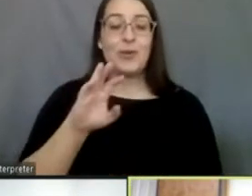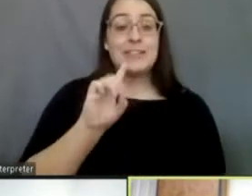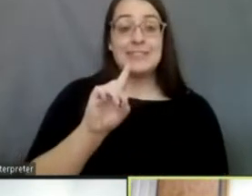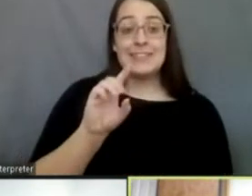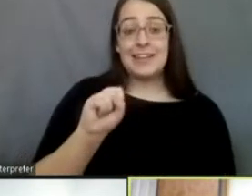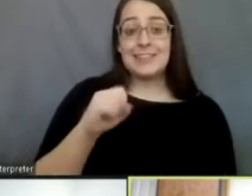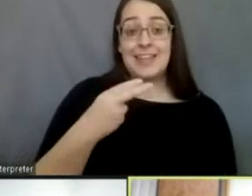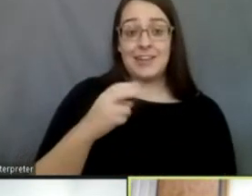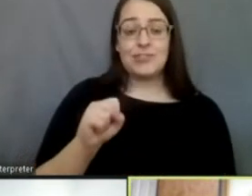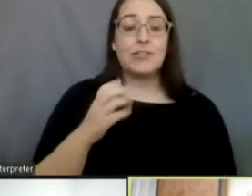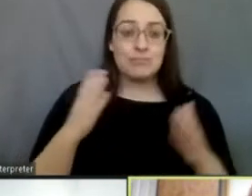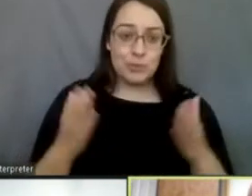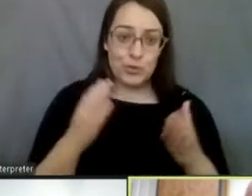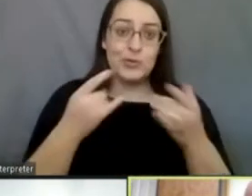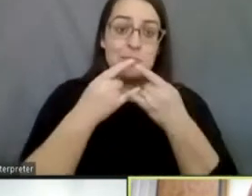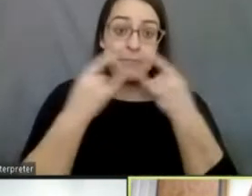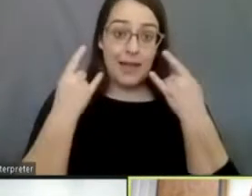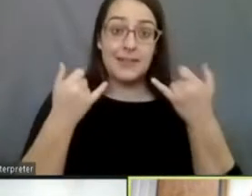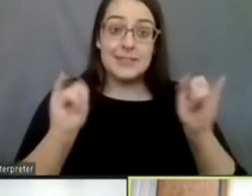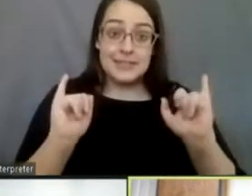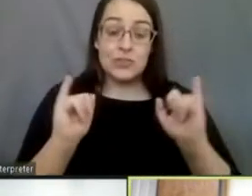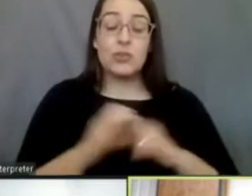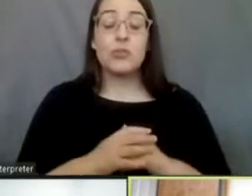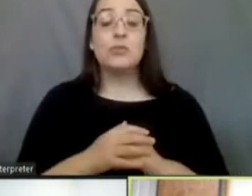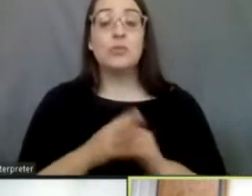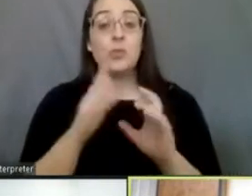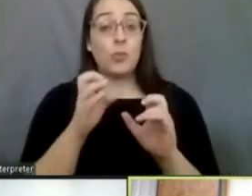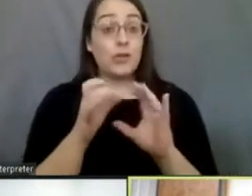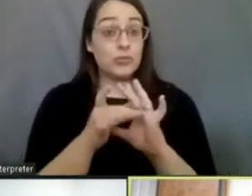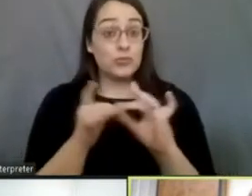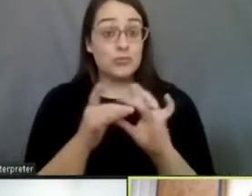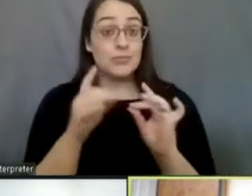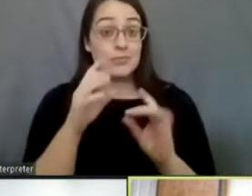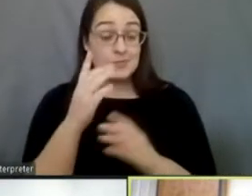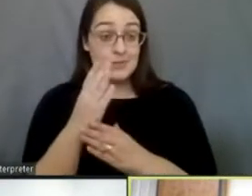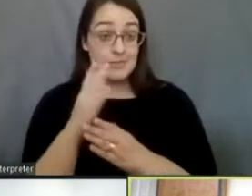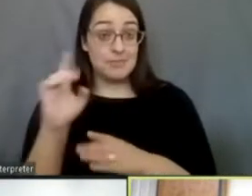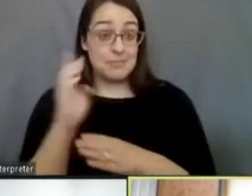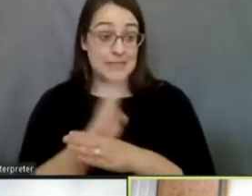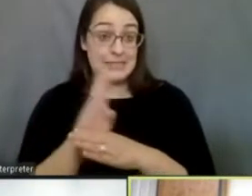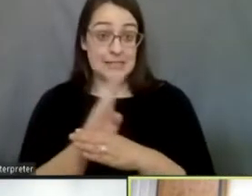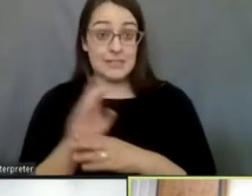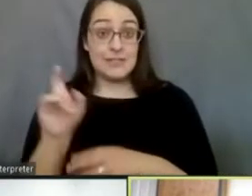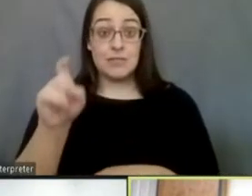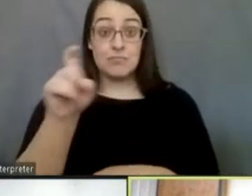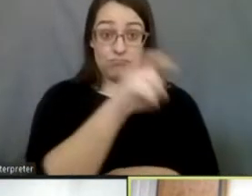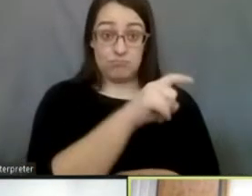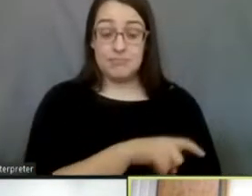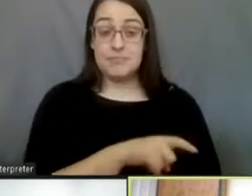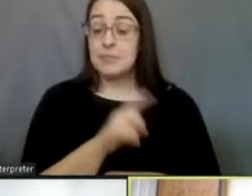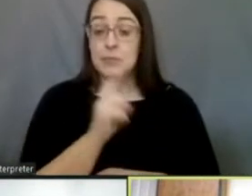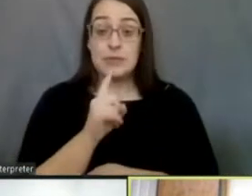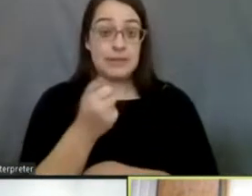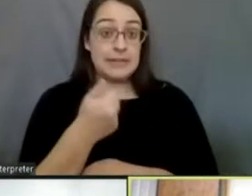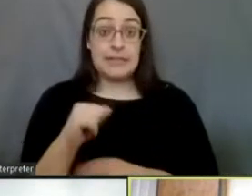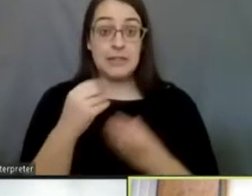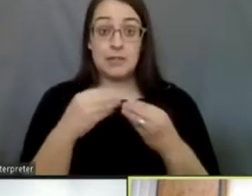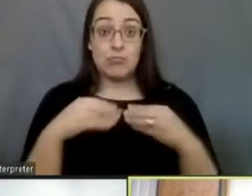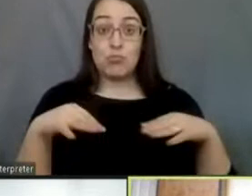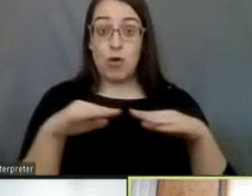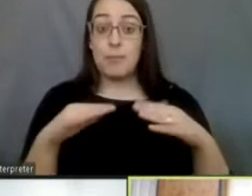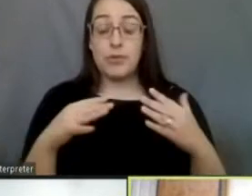are also want to note that businesses are allowed, and any property